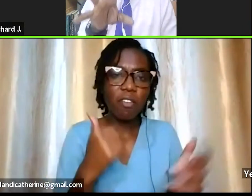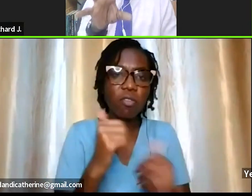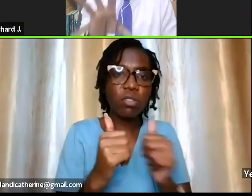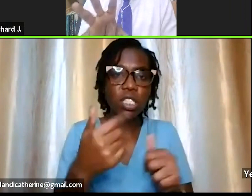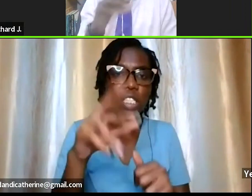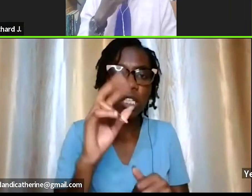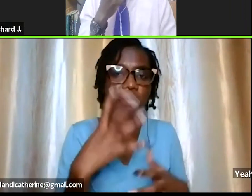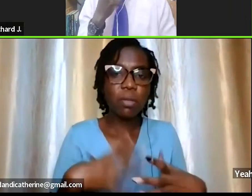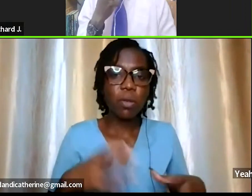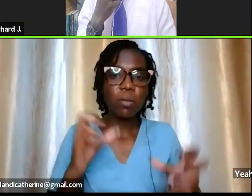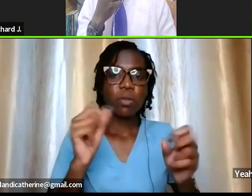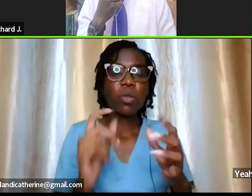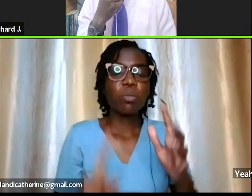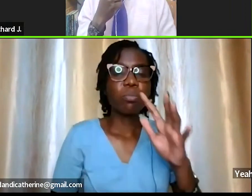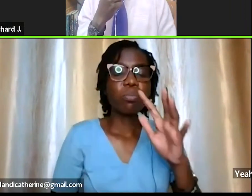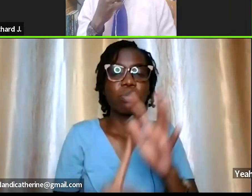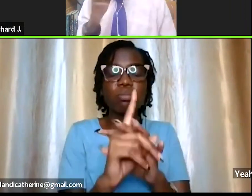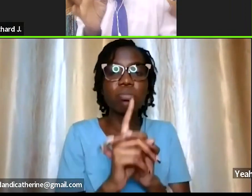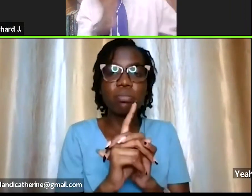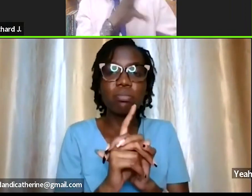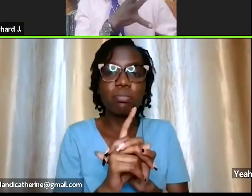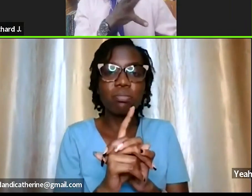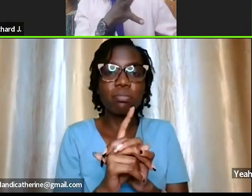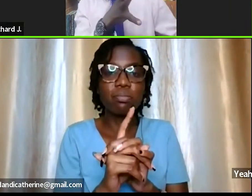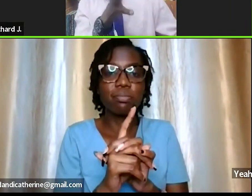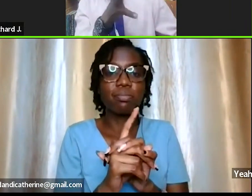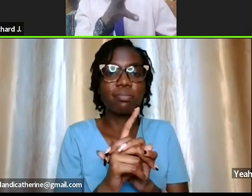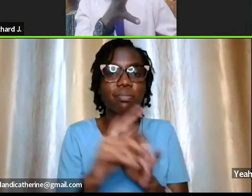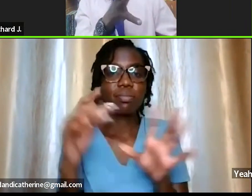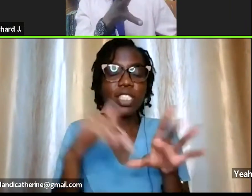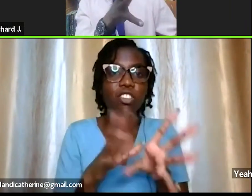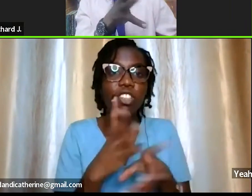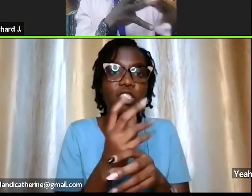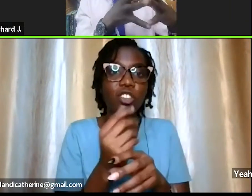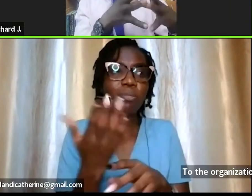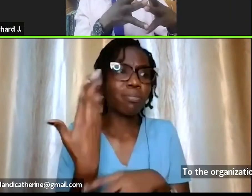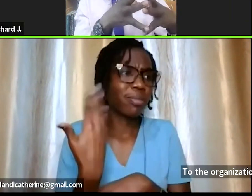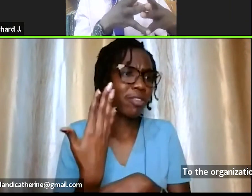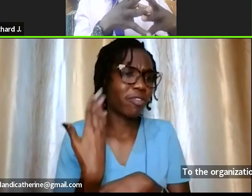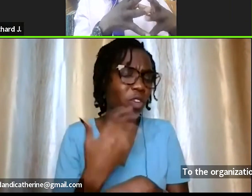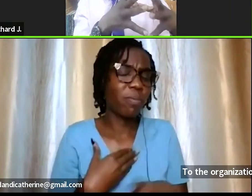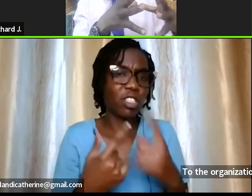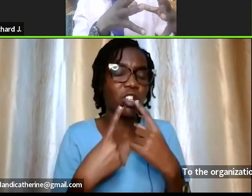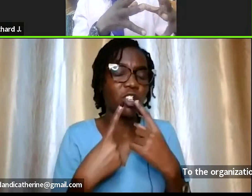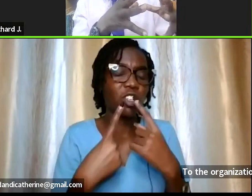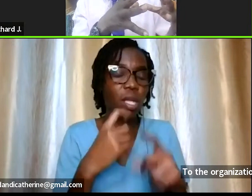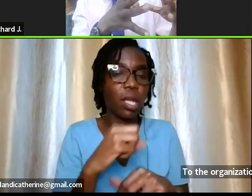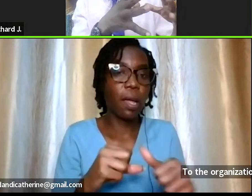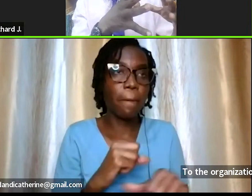can be able to bring to the organization? Earlier, I had spoken about